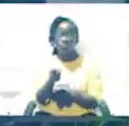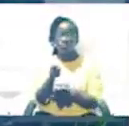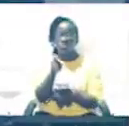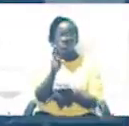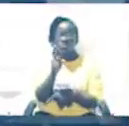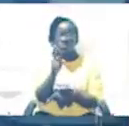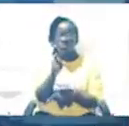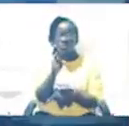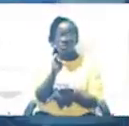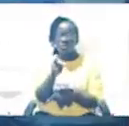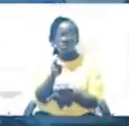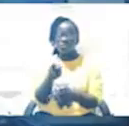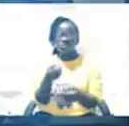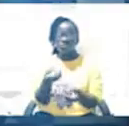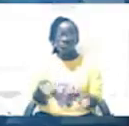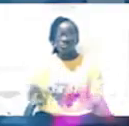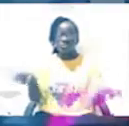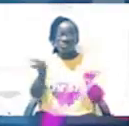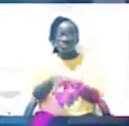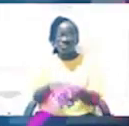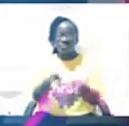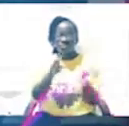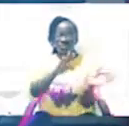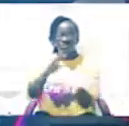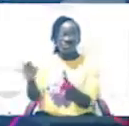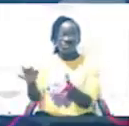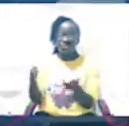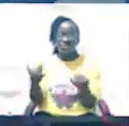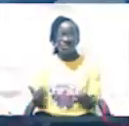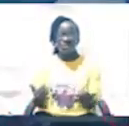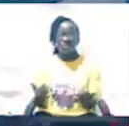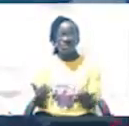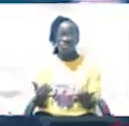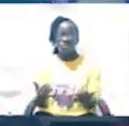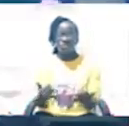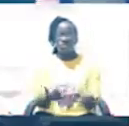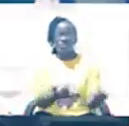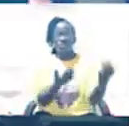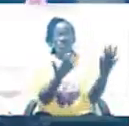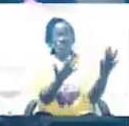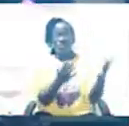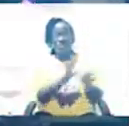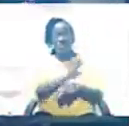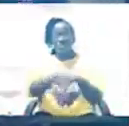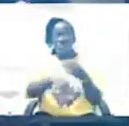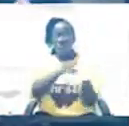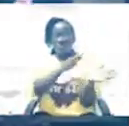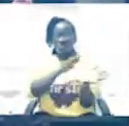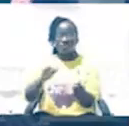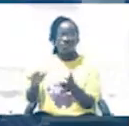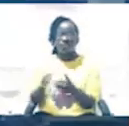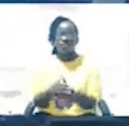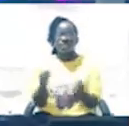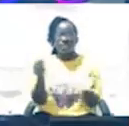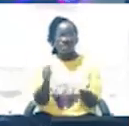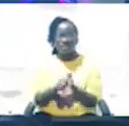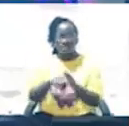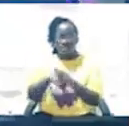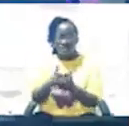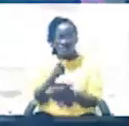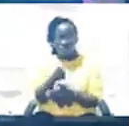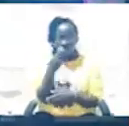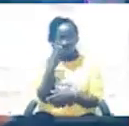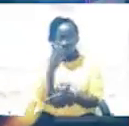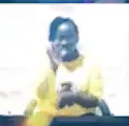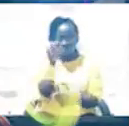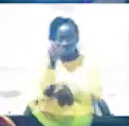ayira. You are desperate and hopeless. Now afe when it has wasa. That is how you find yourself today. Sana uhu